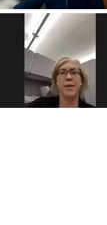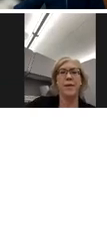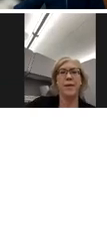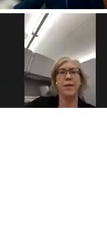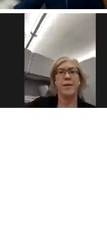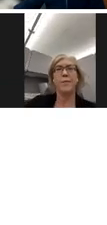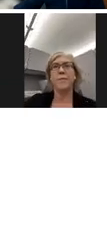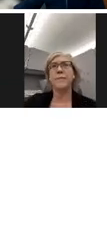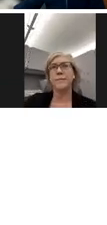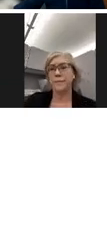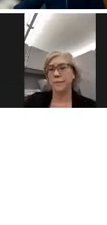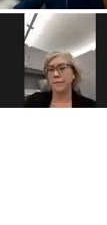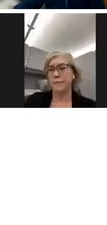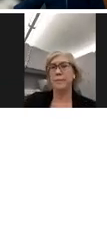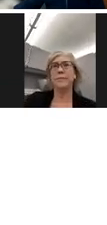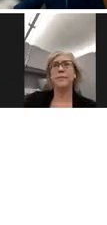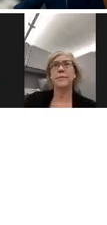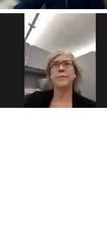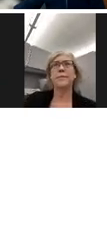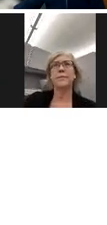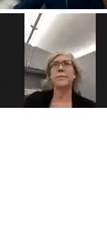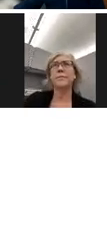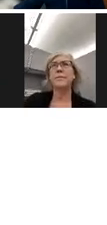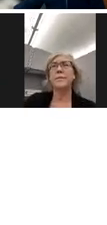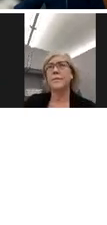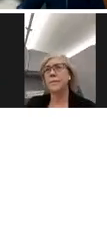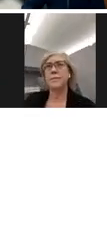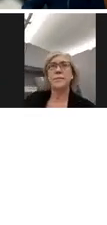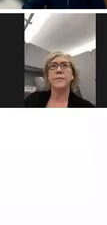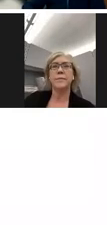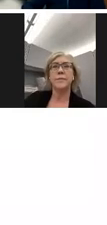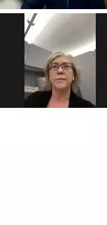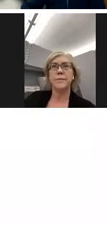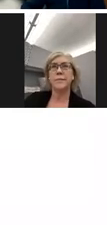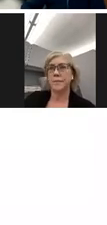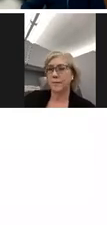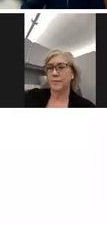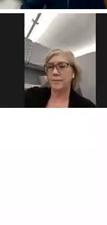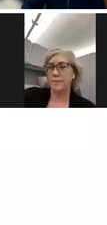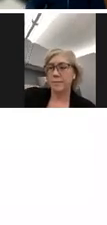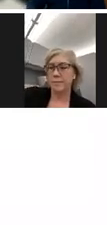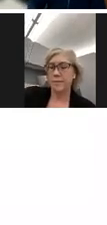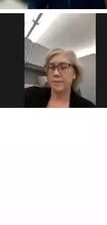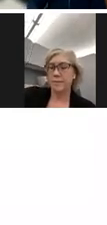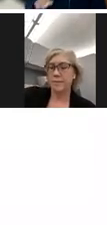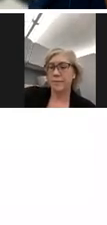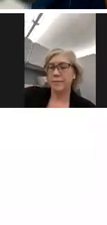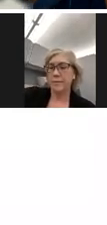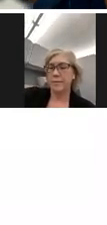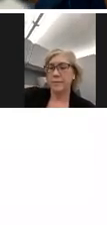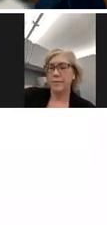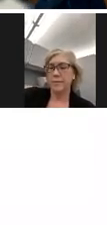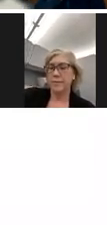Good morning. My name is Michelle Ocam. I'm another manager in with the Sacramento Employment and Training Agency's Workforce Development